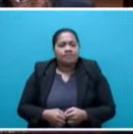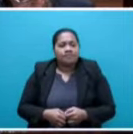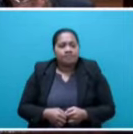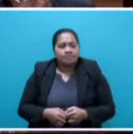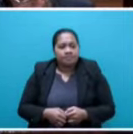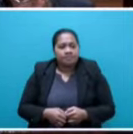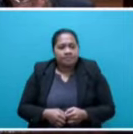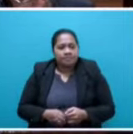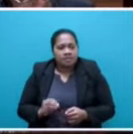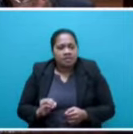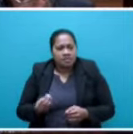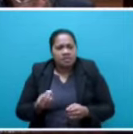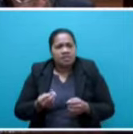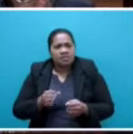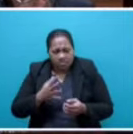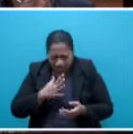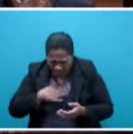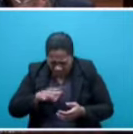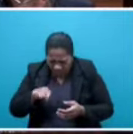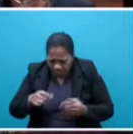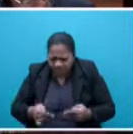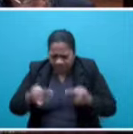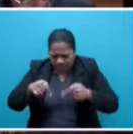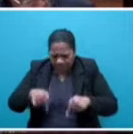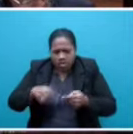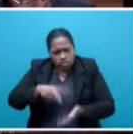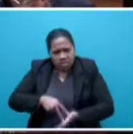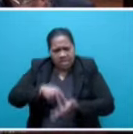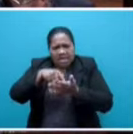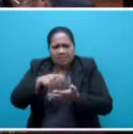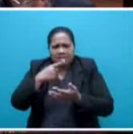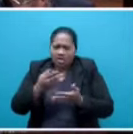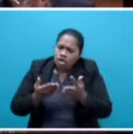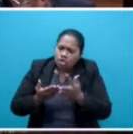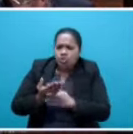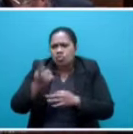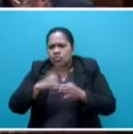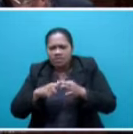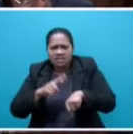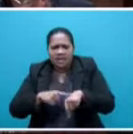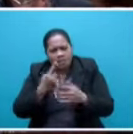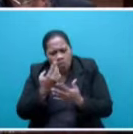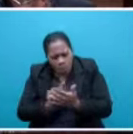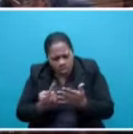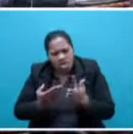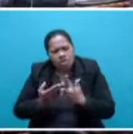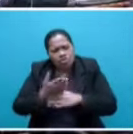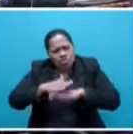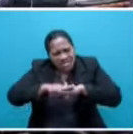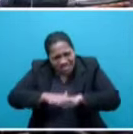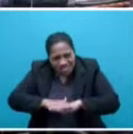contradiction to stand up here in this chamber and say that it is only through question time or only through sitting days can there